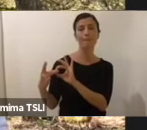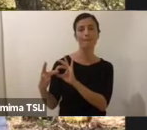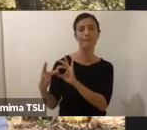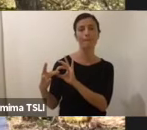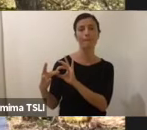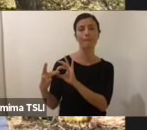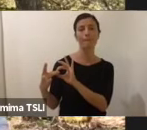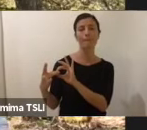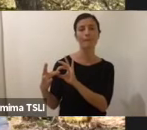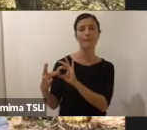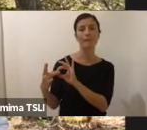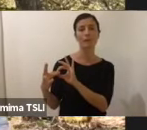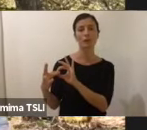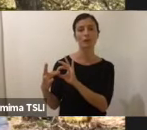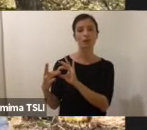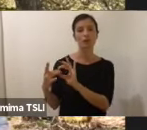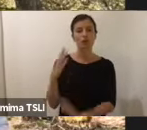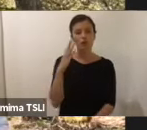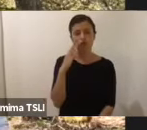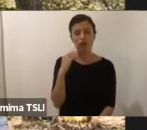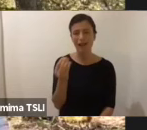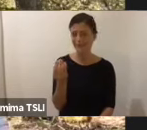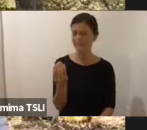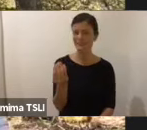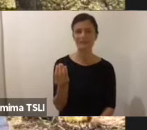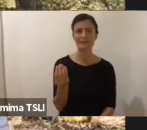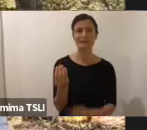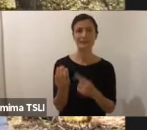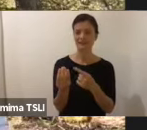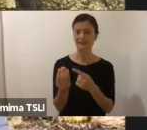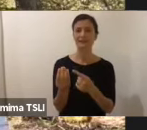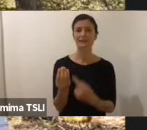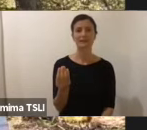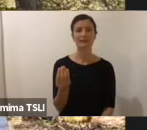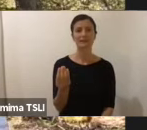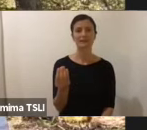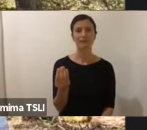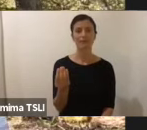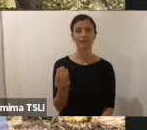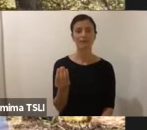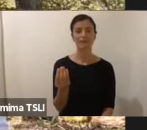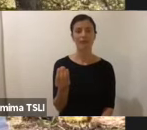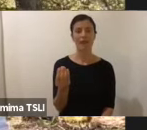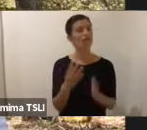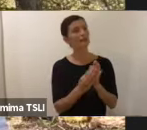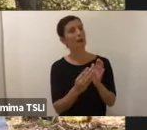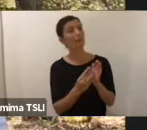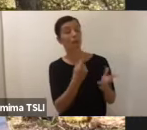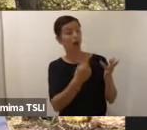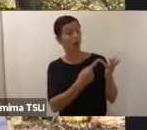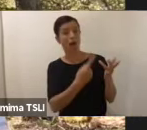and um uh you know i can say that the the beatings that i had gotten at other schools from white people